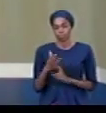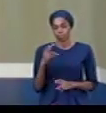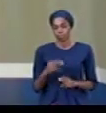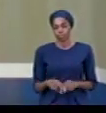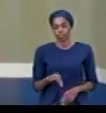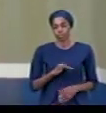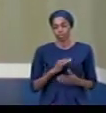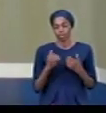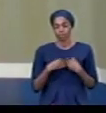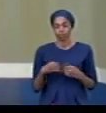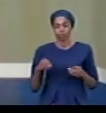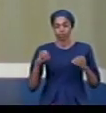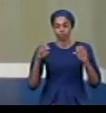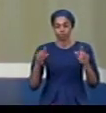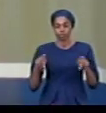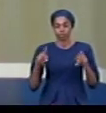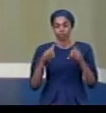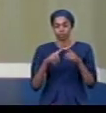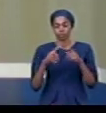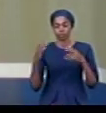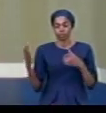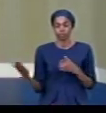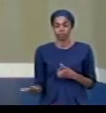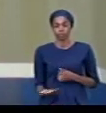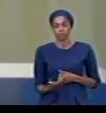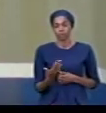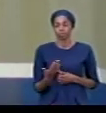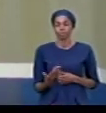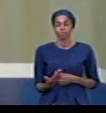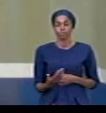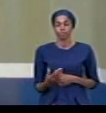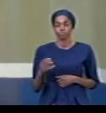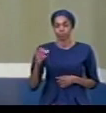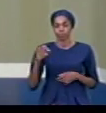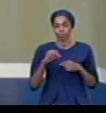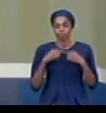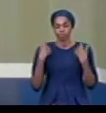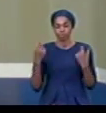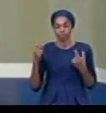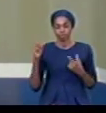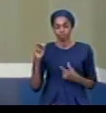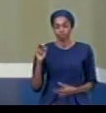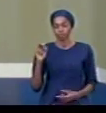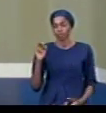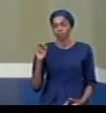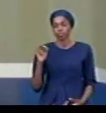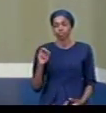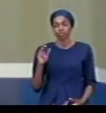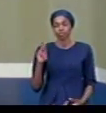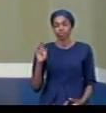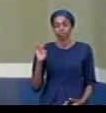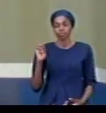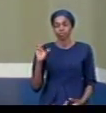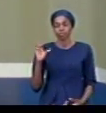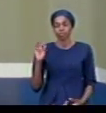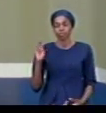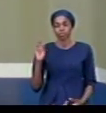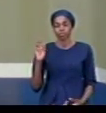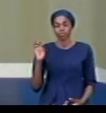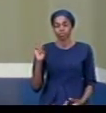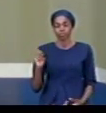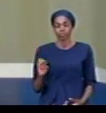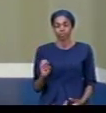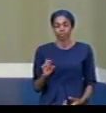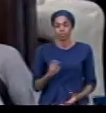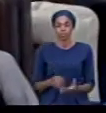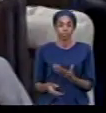to welcome Reverend Kekeleke, immediate past PFN Chairman State.